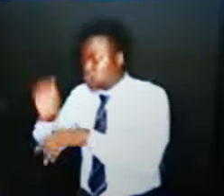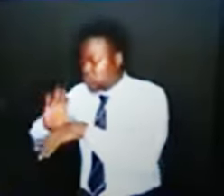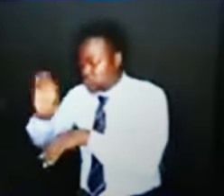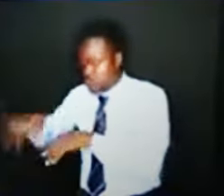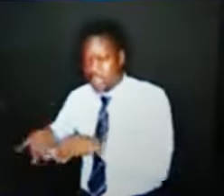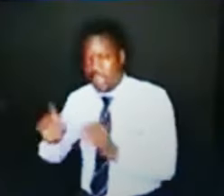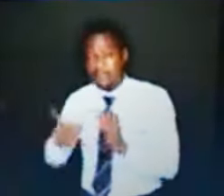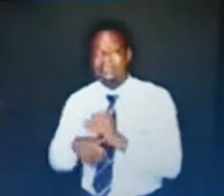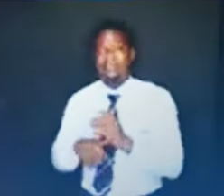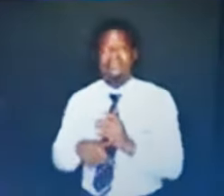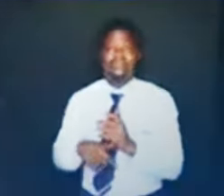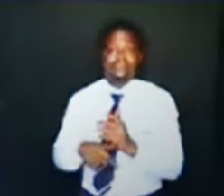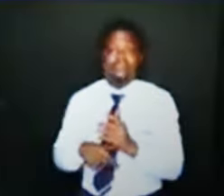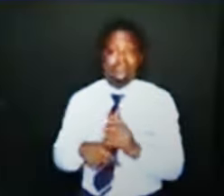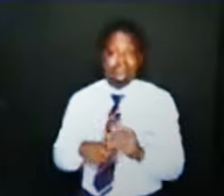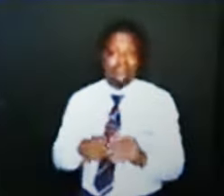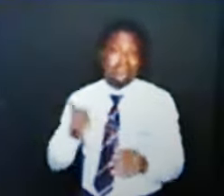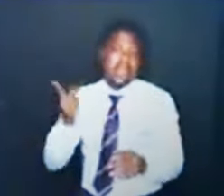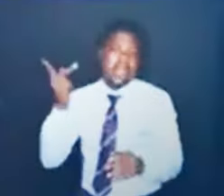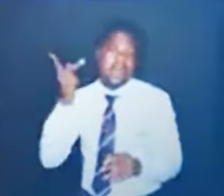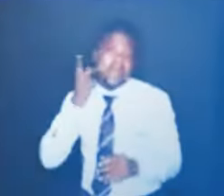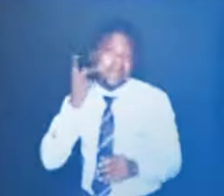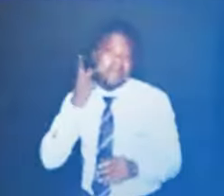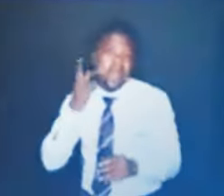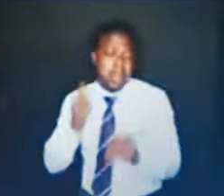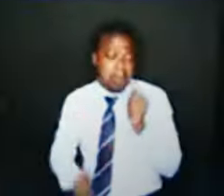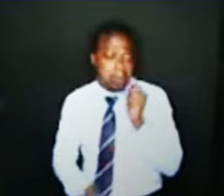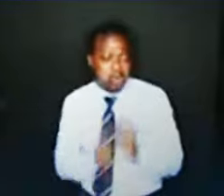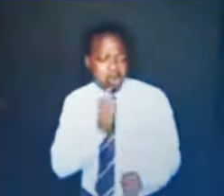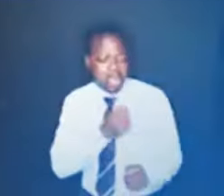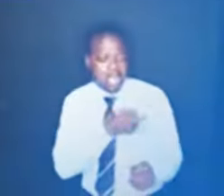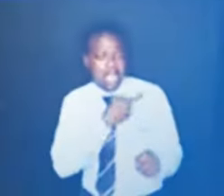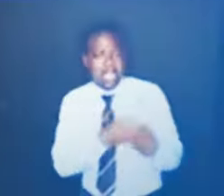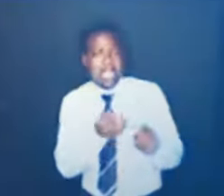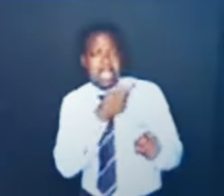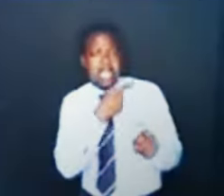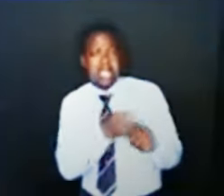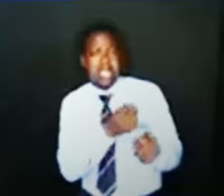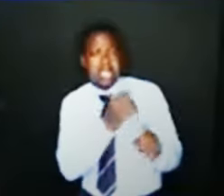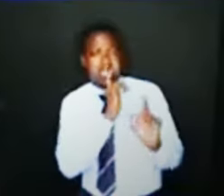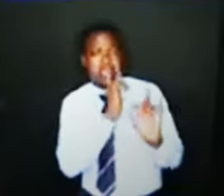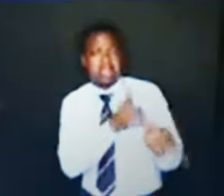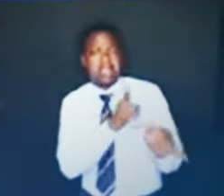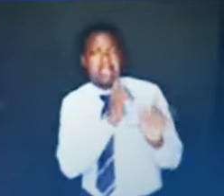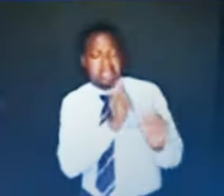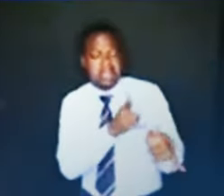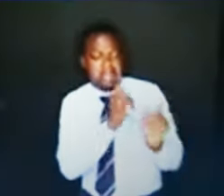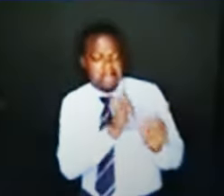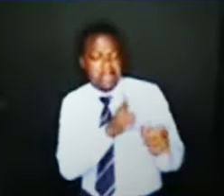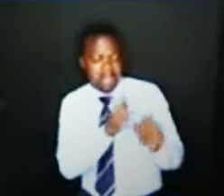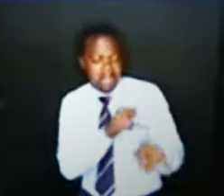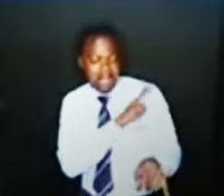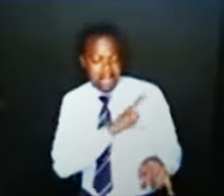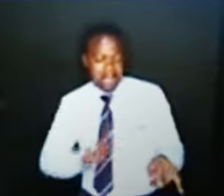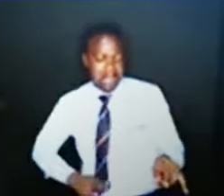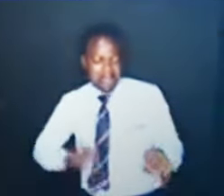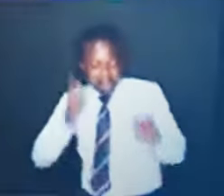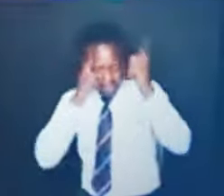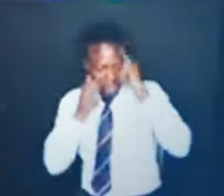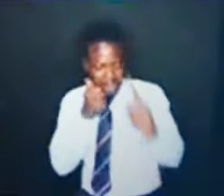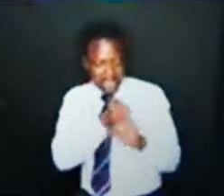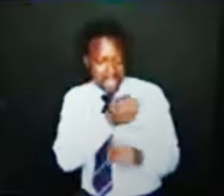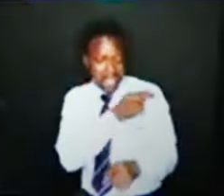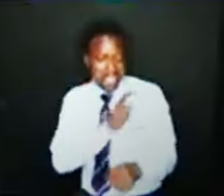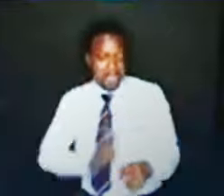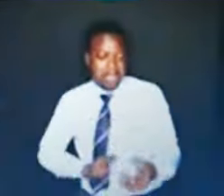always tea Penina always tease Hannah because she was barren. And so debia na Penina or the Hannah